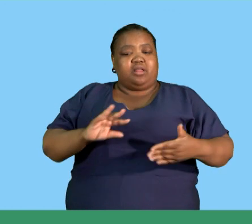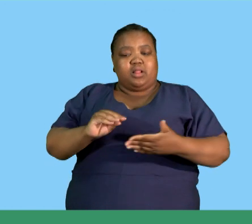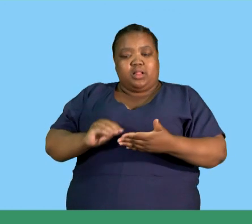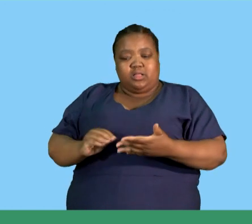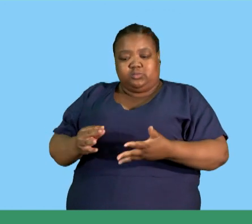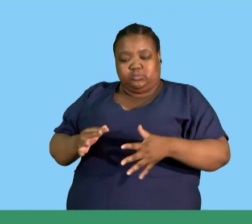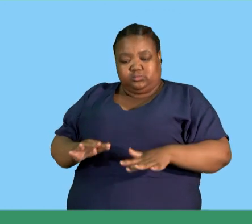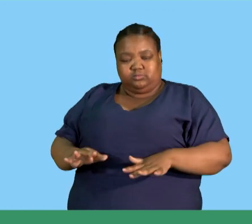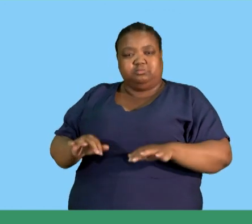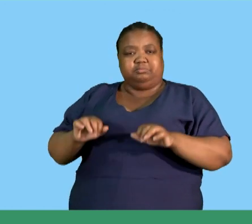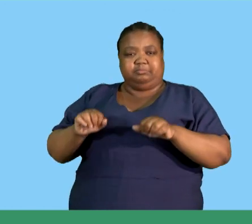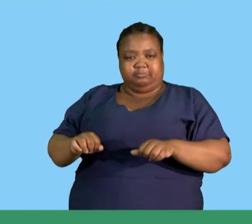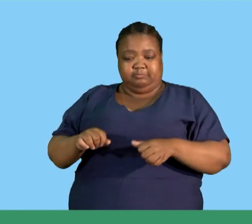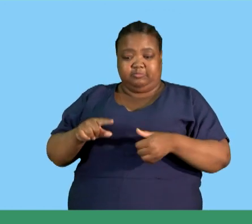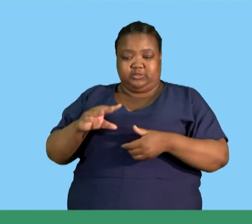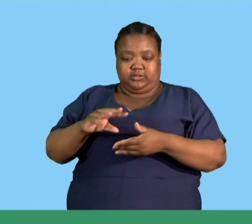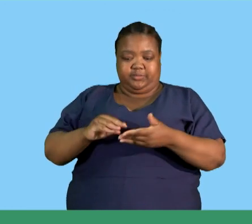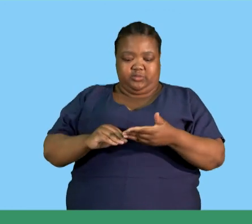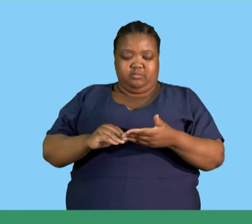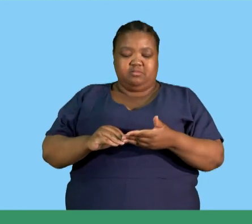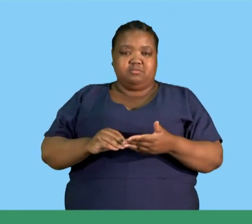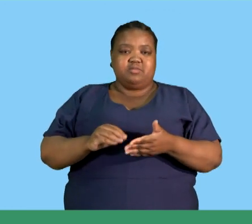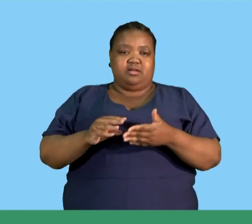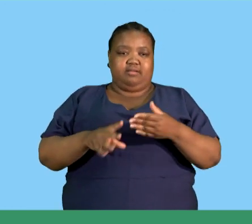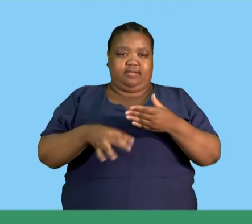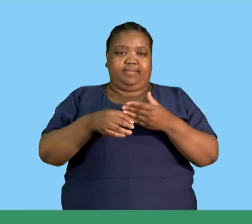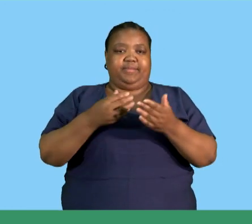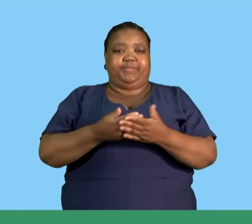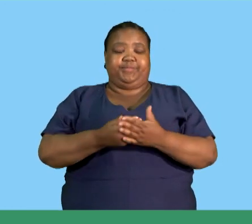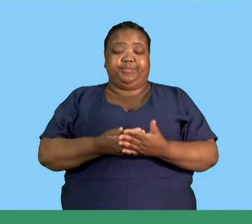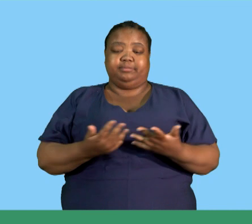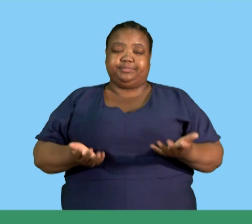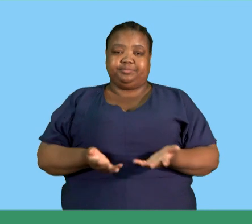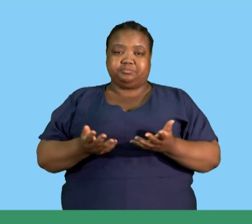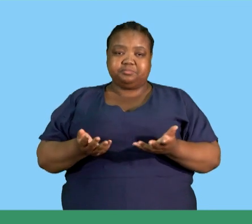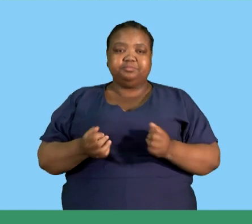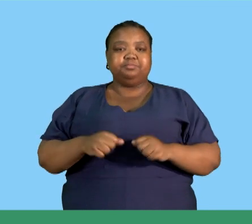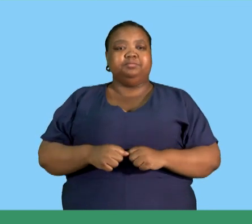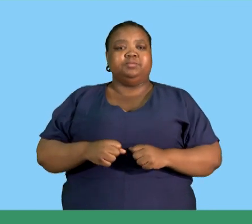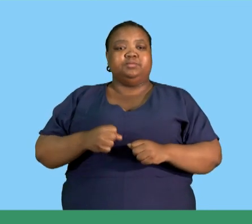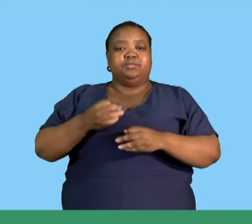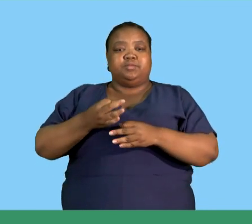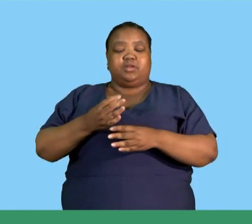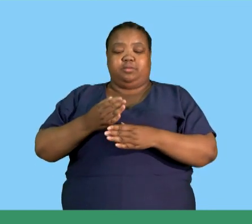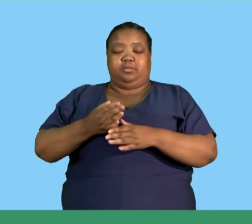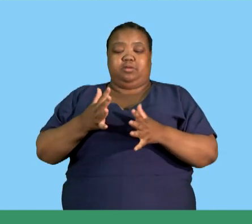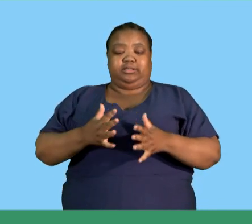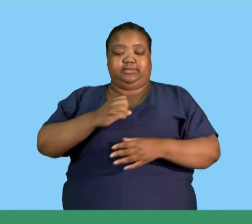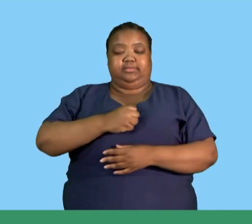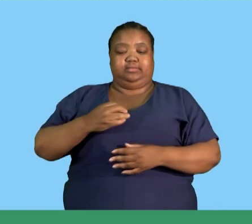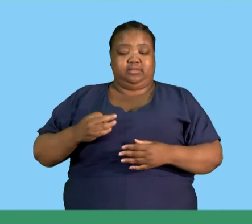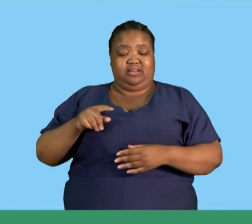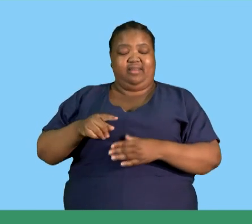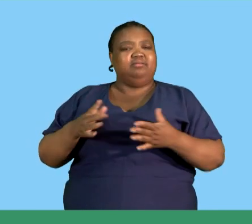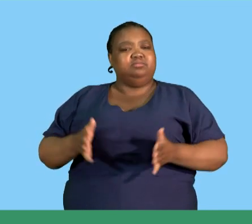those ideas are going to be written down. Employees are motivated. They are motivated, obviously going to be motivated, as they